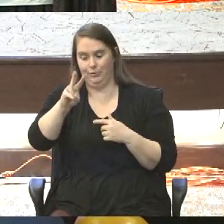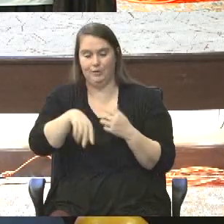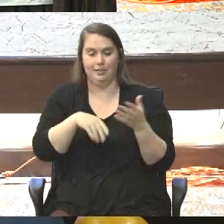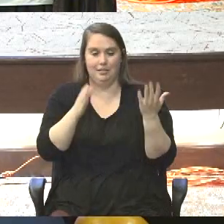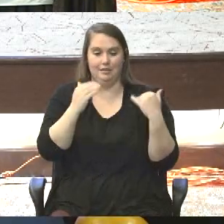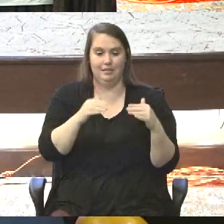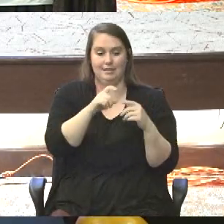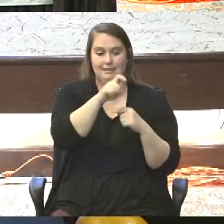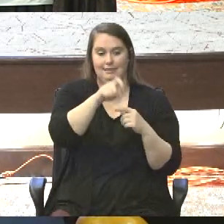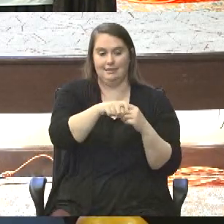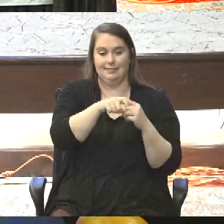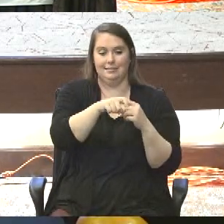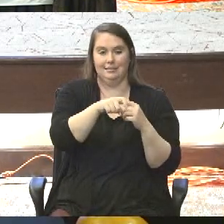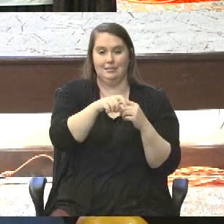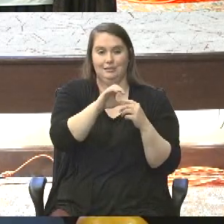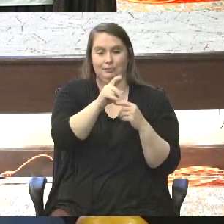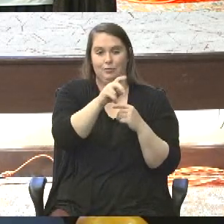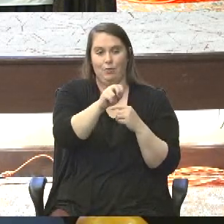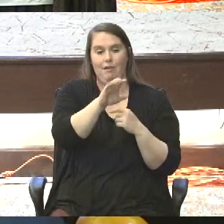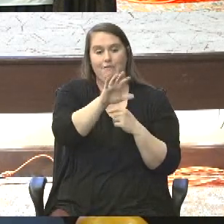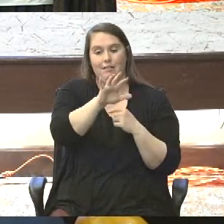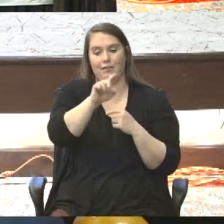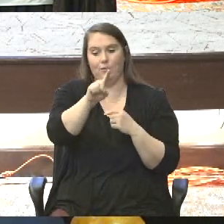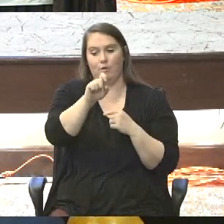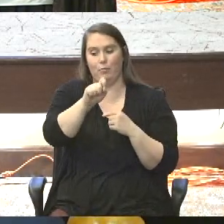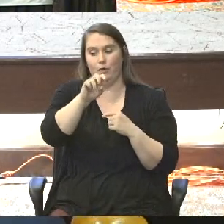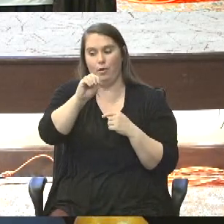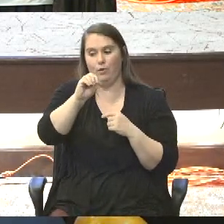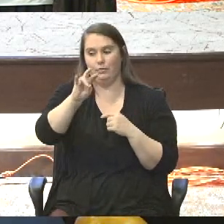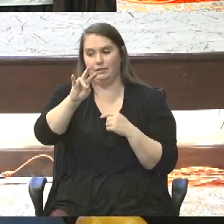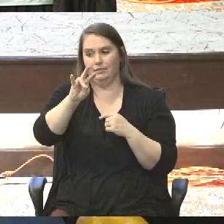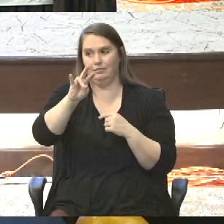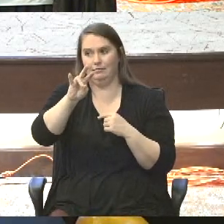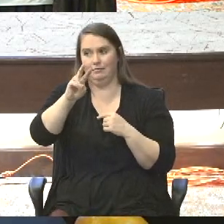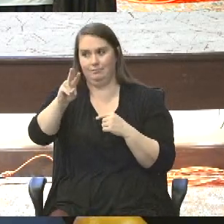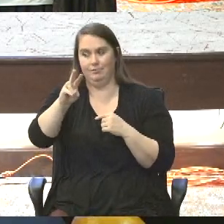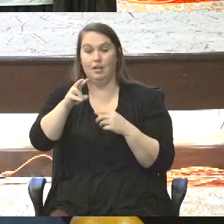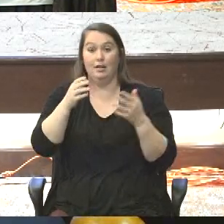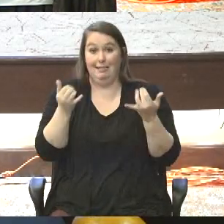Open Meetings Act, Section 551.087. We're now in executive session.